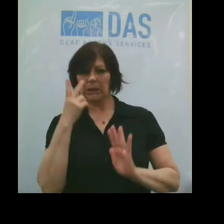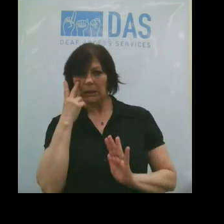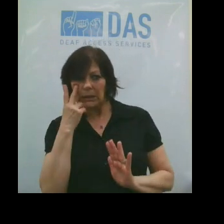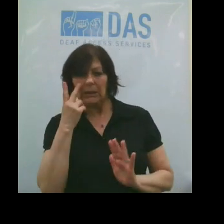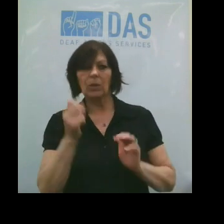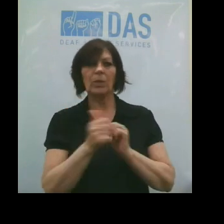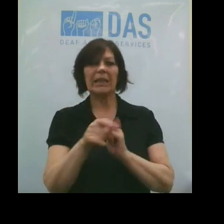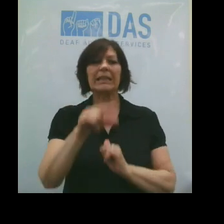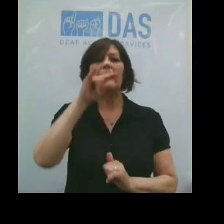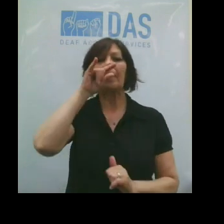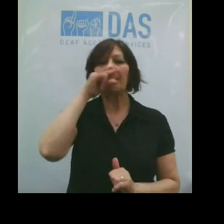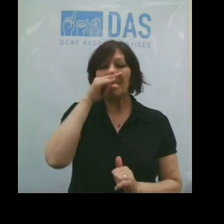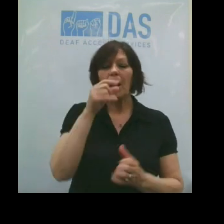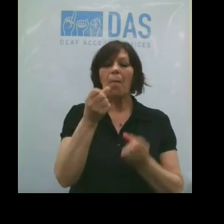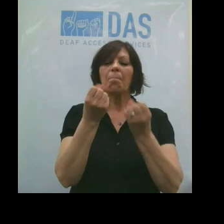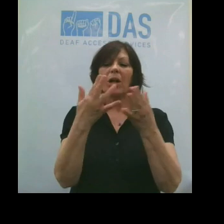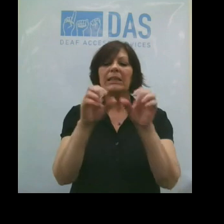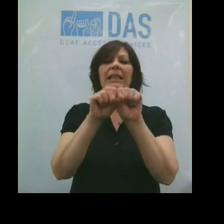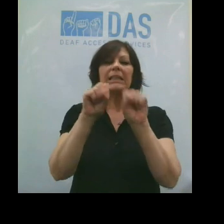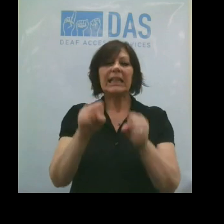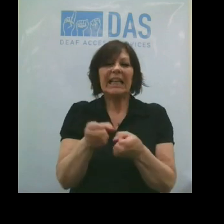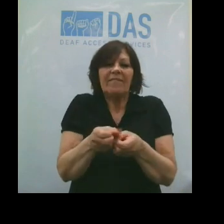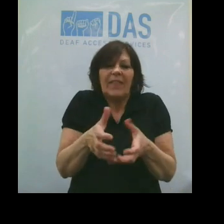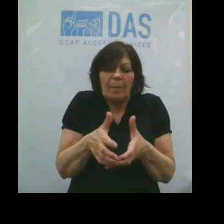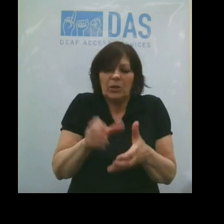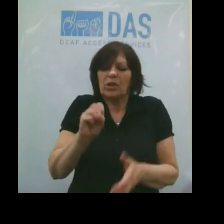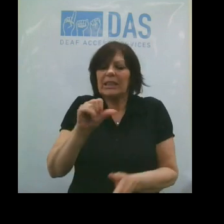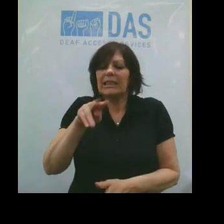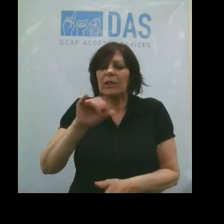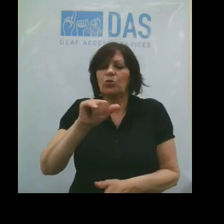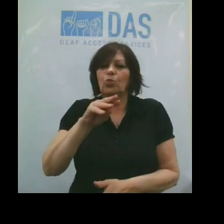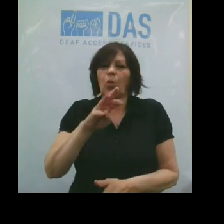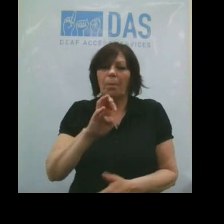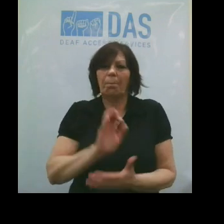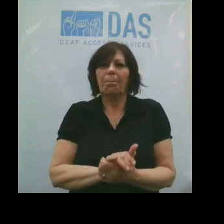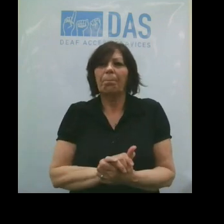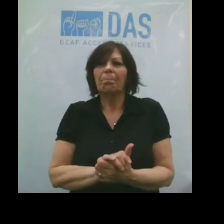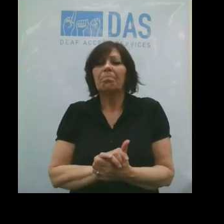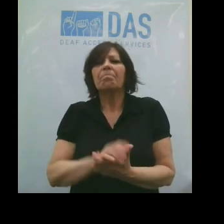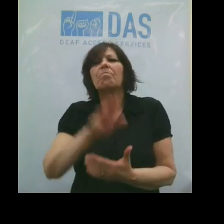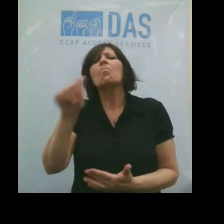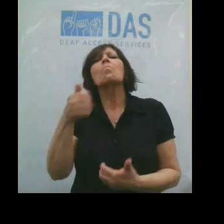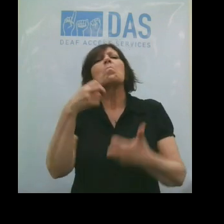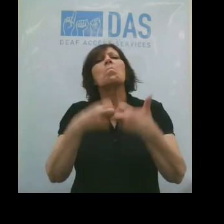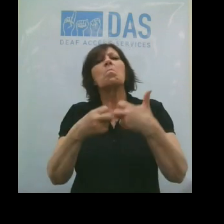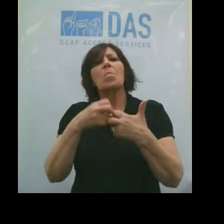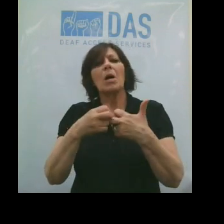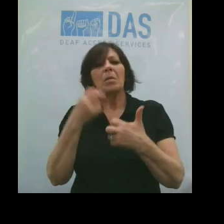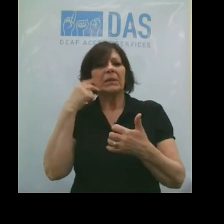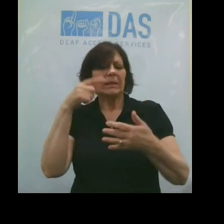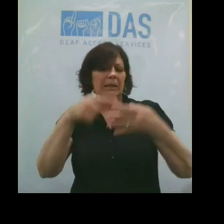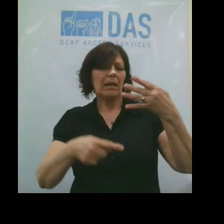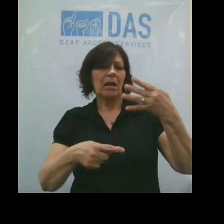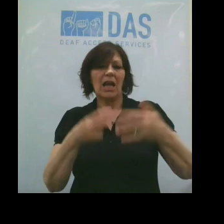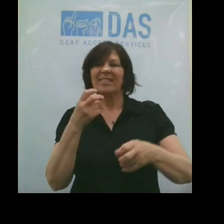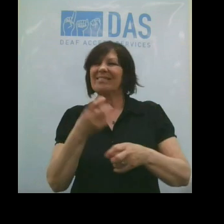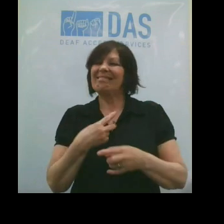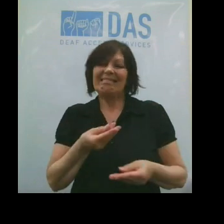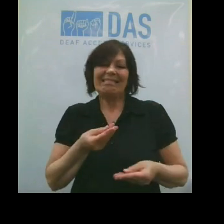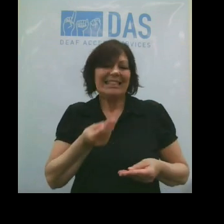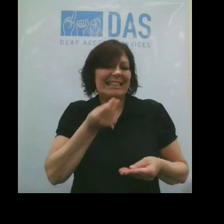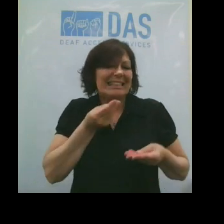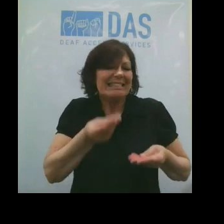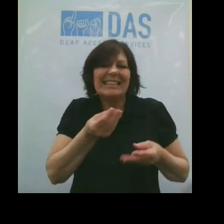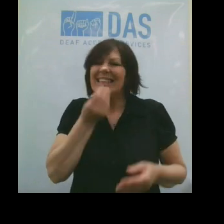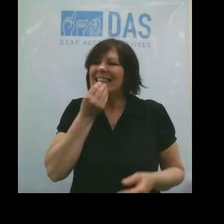this pediatric multi-system inflammatory syndrome. Other problems that you can see are difficulty feeding,